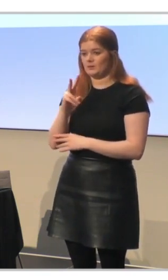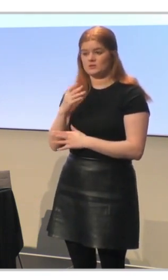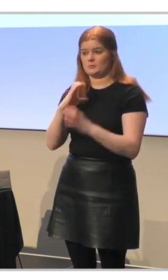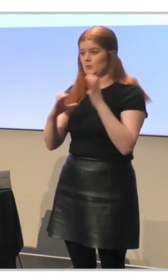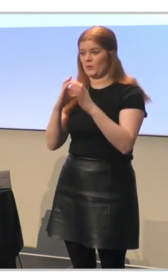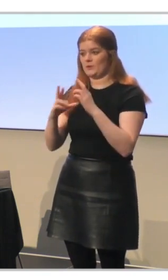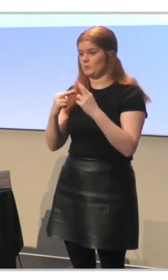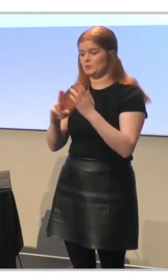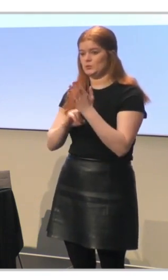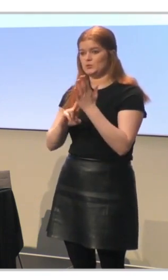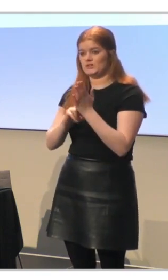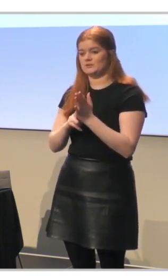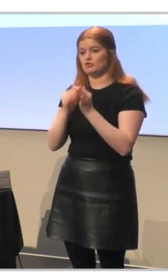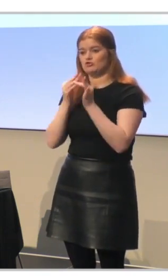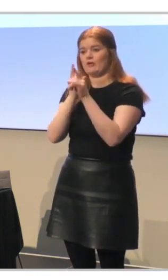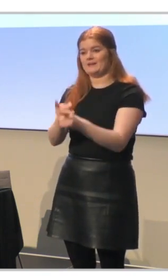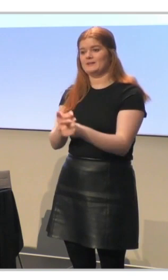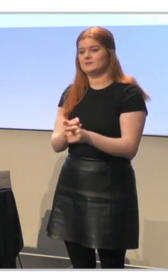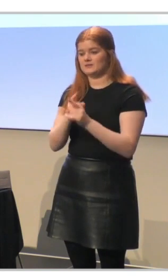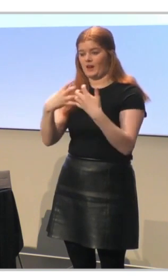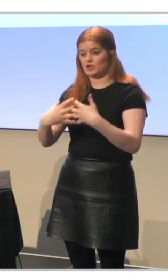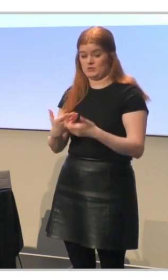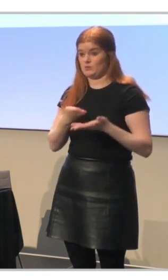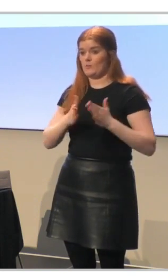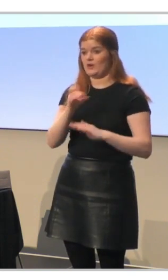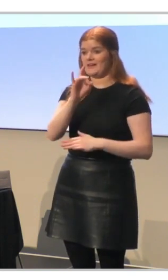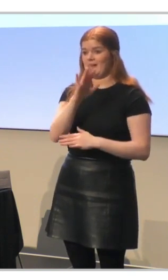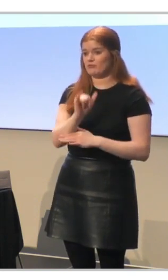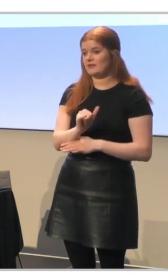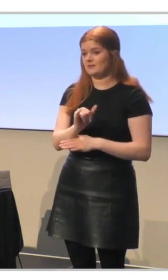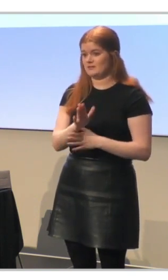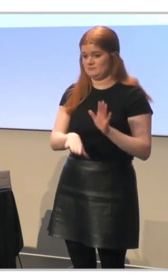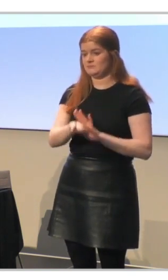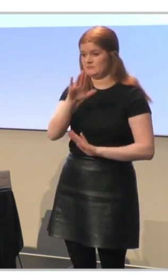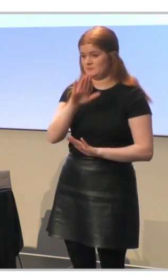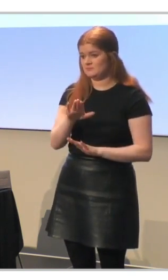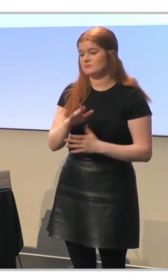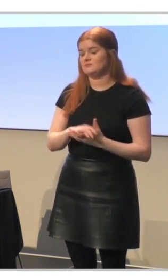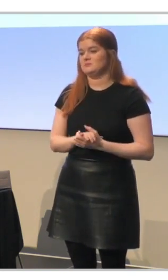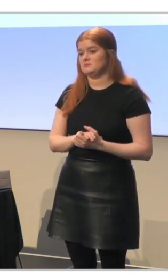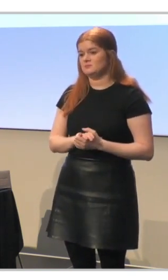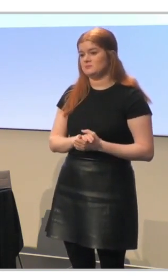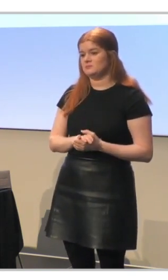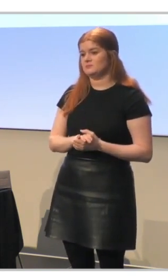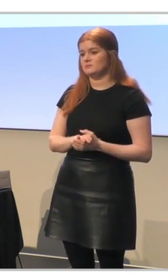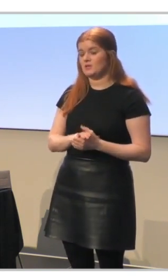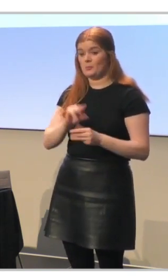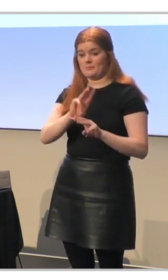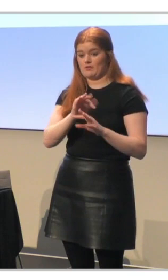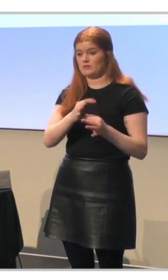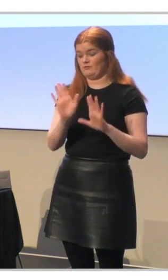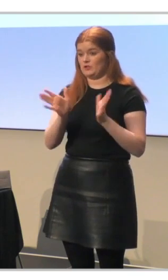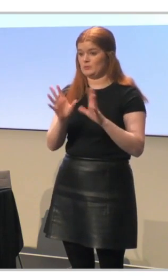tracking technology. She was born in Kerry and experienced catastrophic birth trauma. Her parents moved to